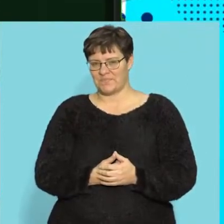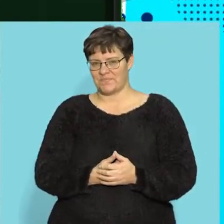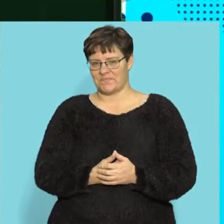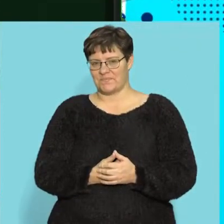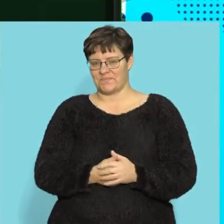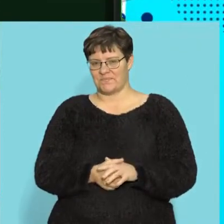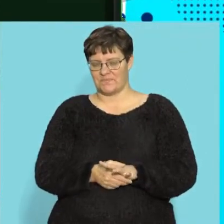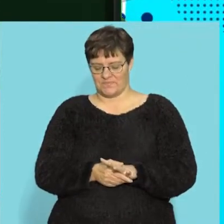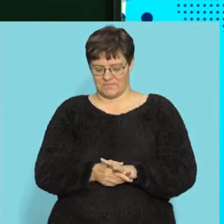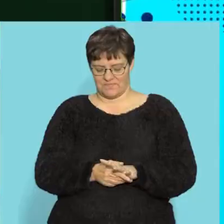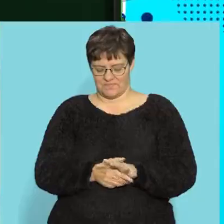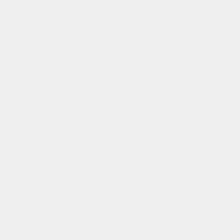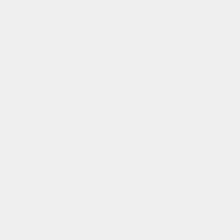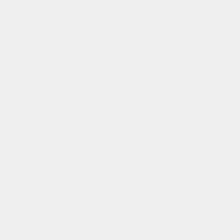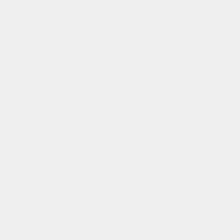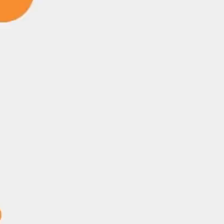now.